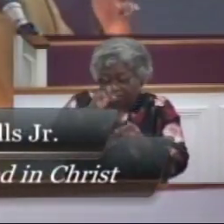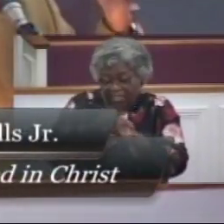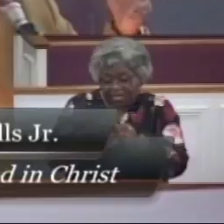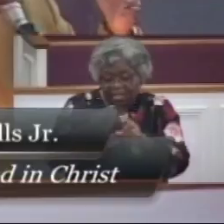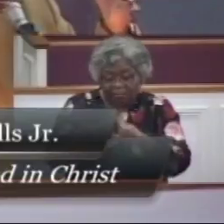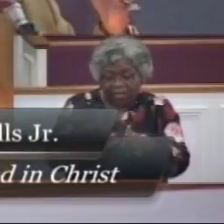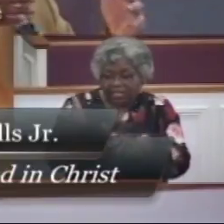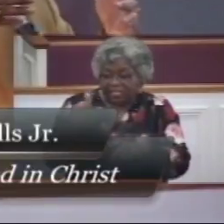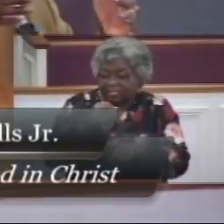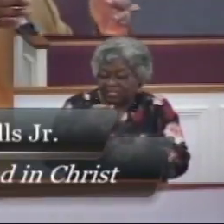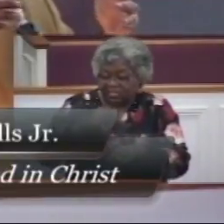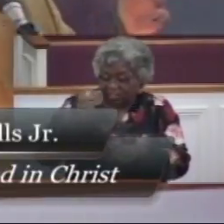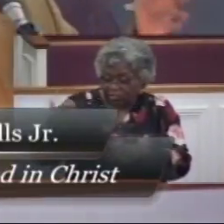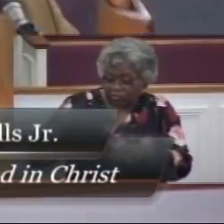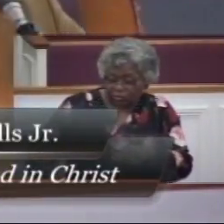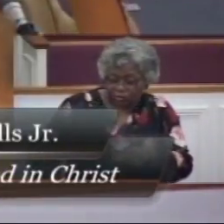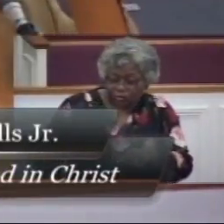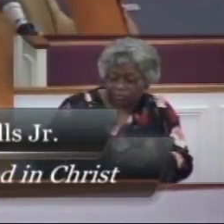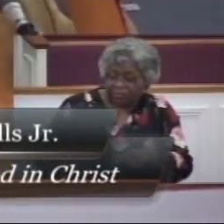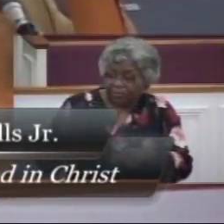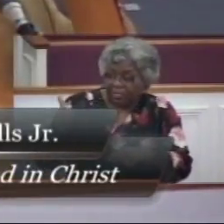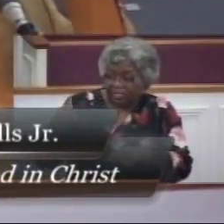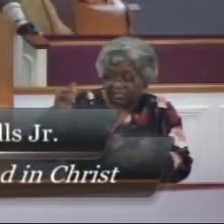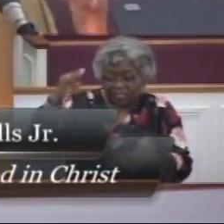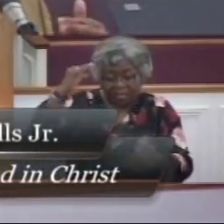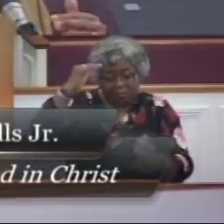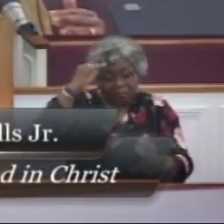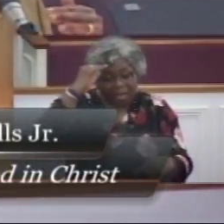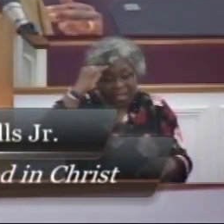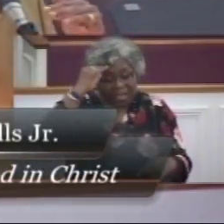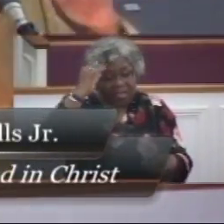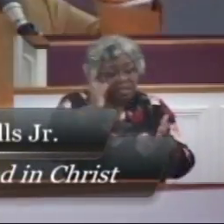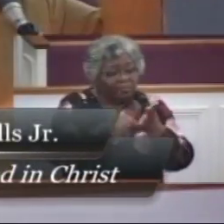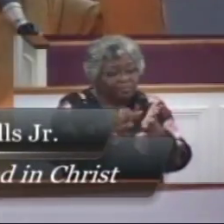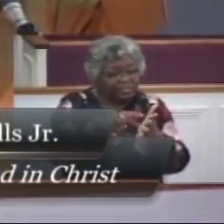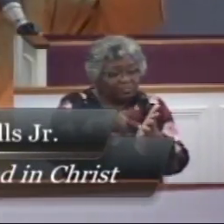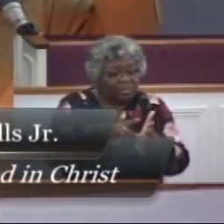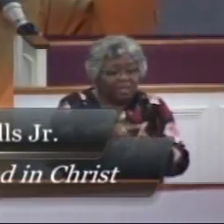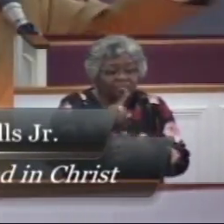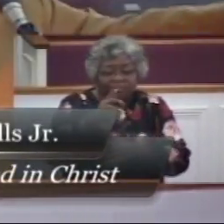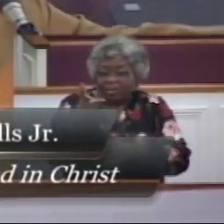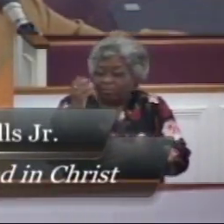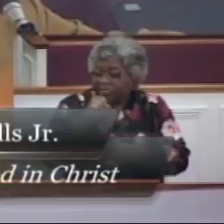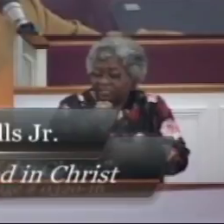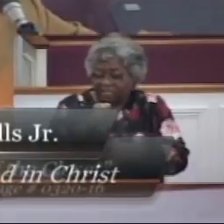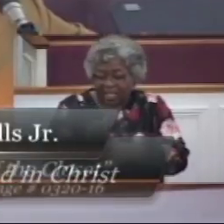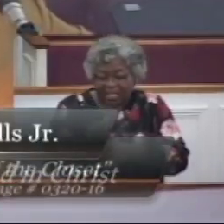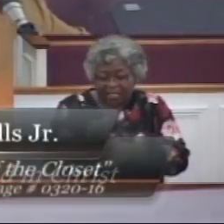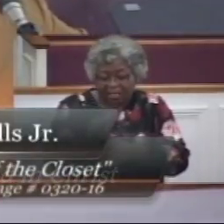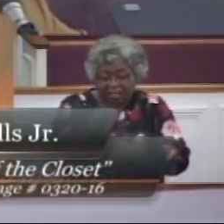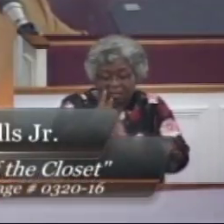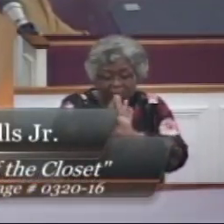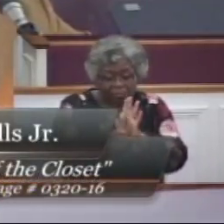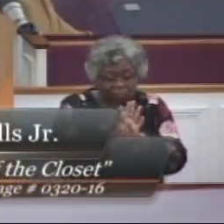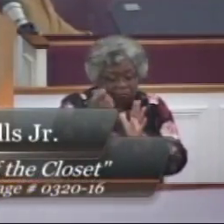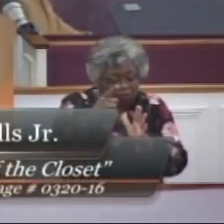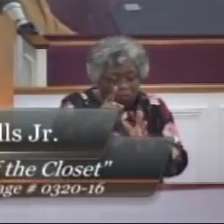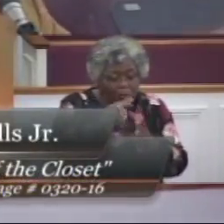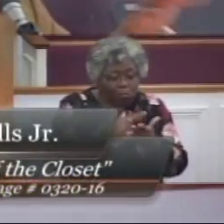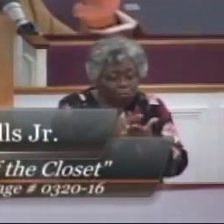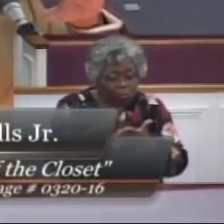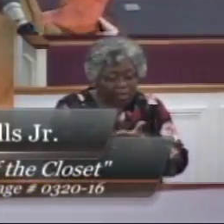he didn't introduce his mind. Otherwise, there wasn't a standard for